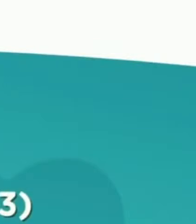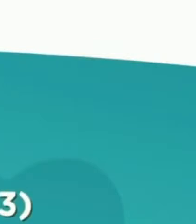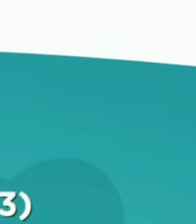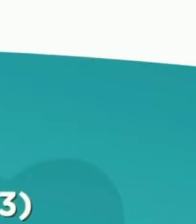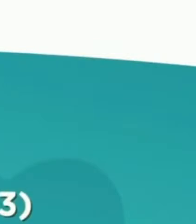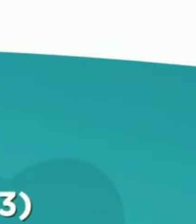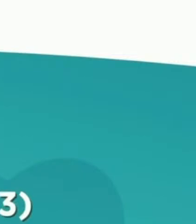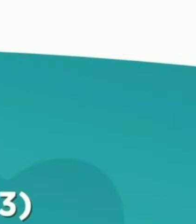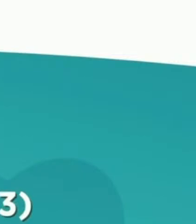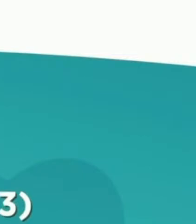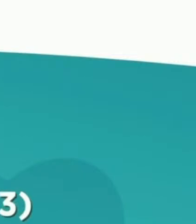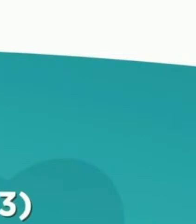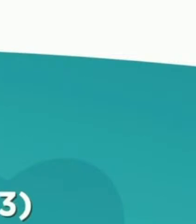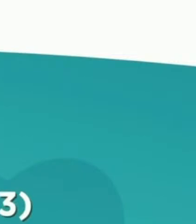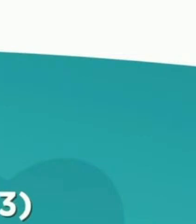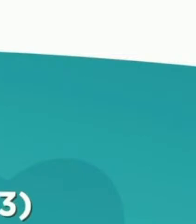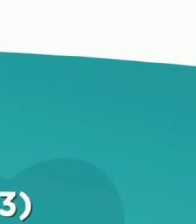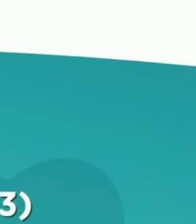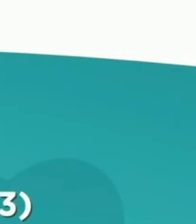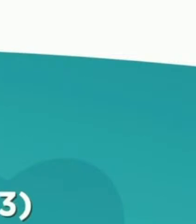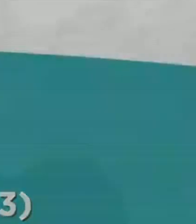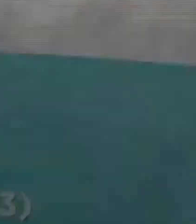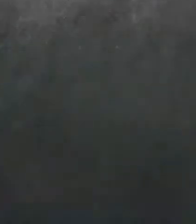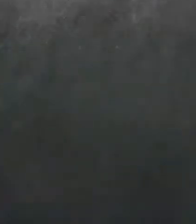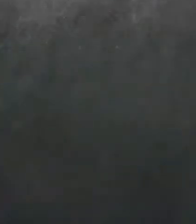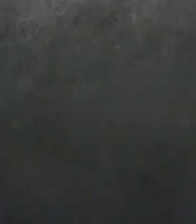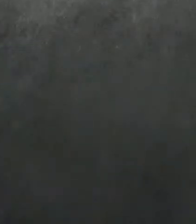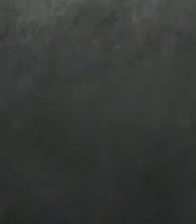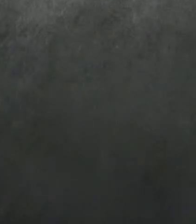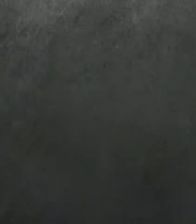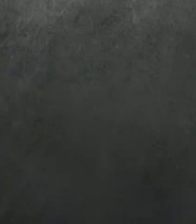888-663-5683. A message from the Ministry of Health and Wellness.